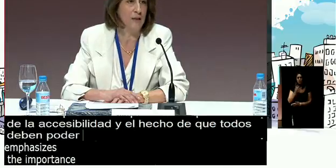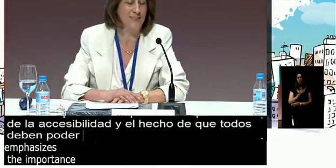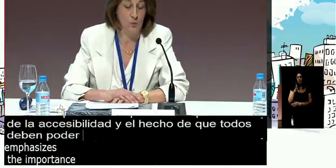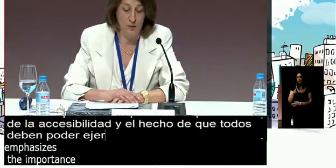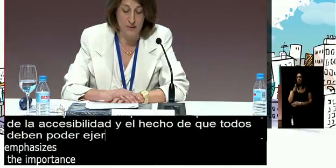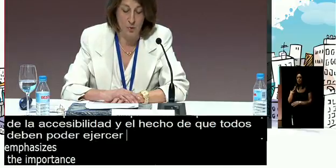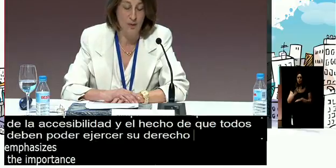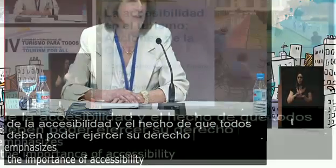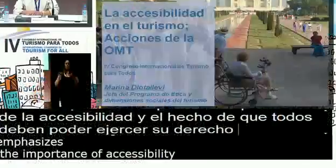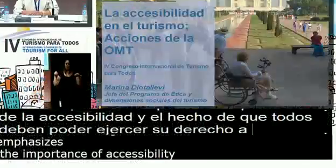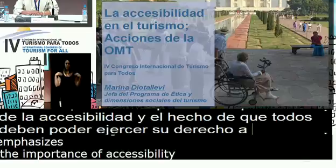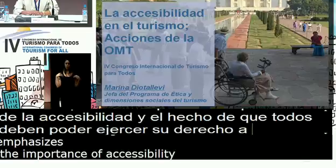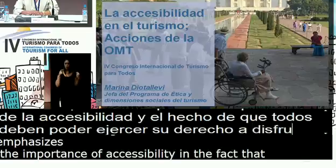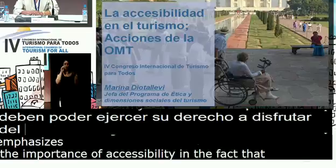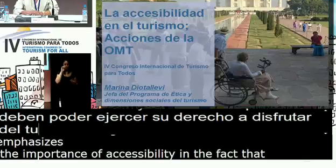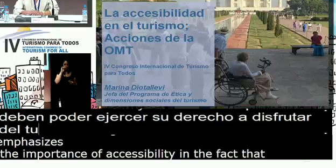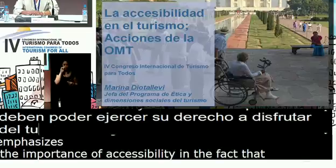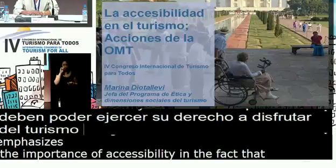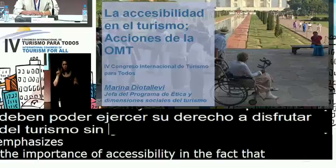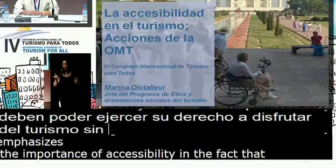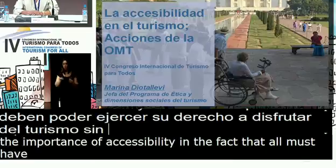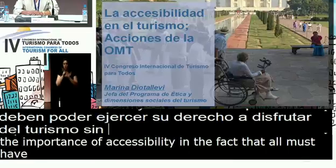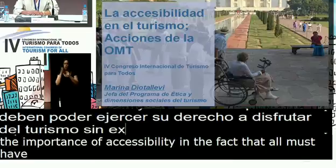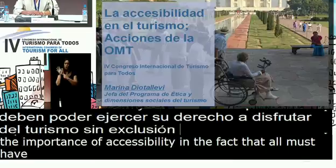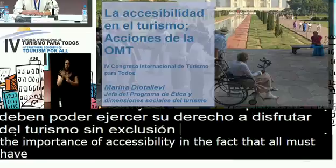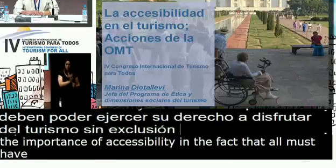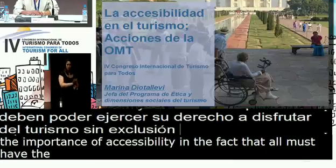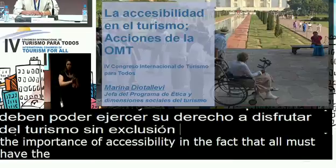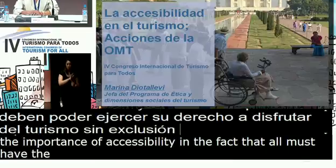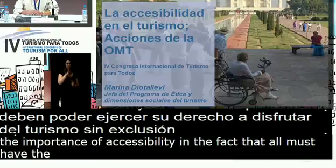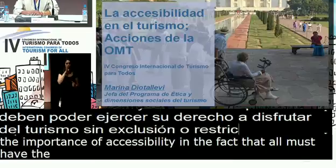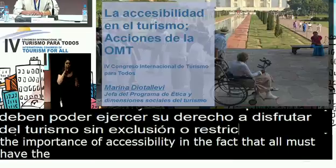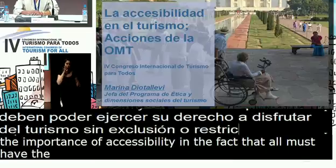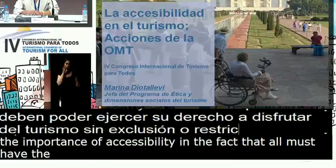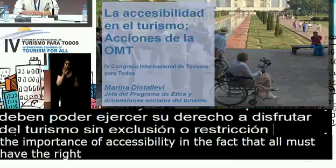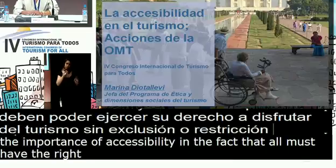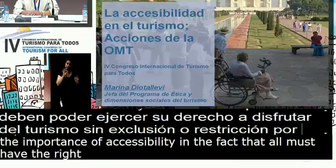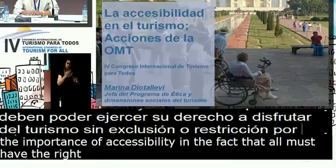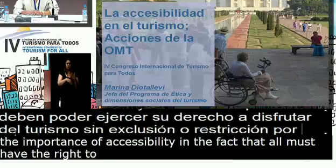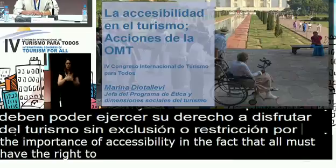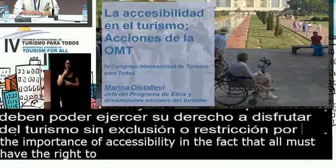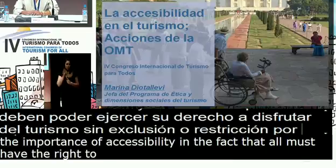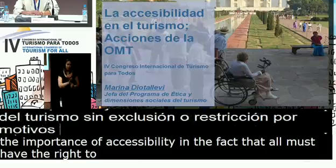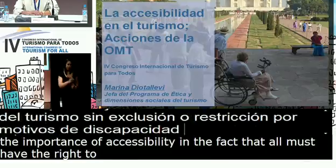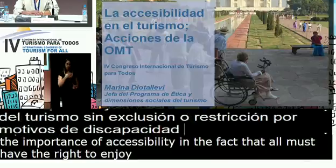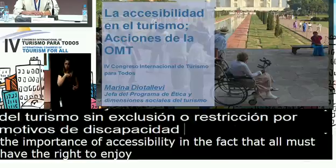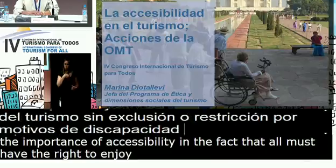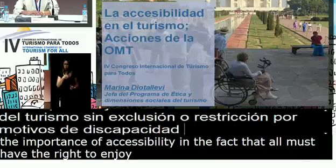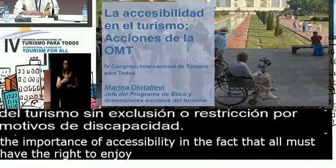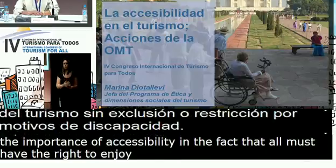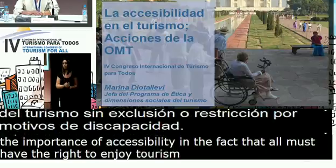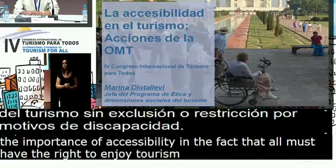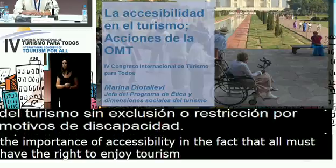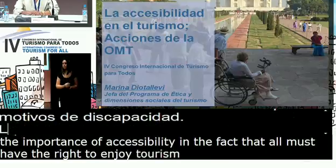right to enjoy tourism without exclusion or restriction because of